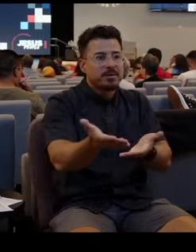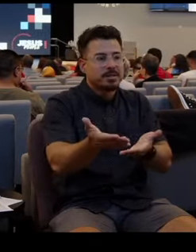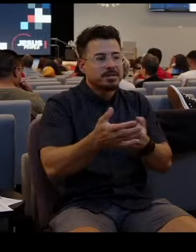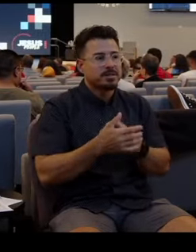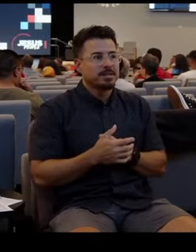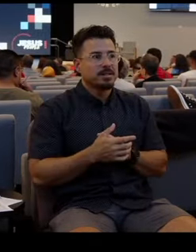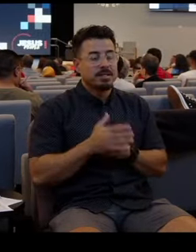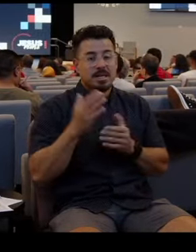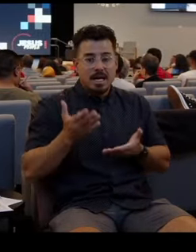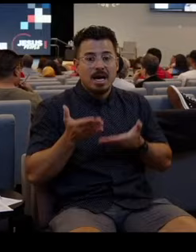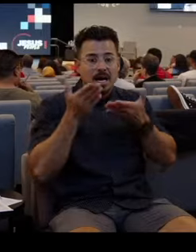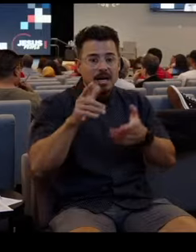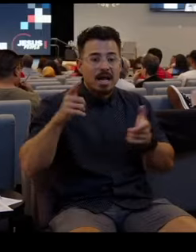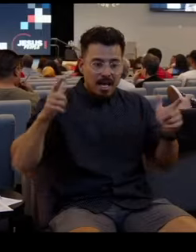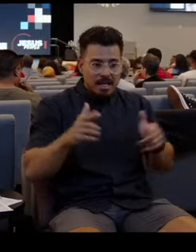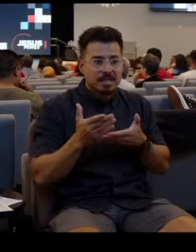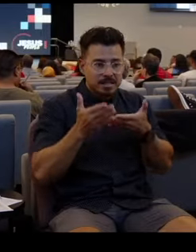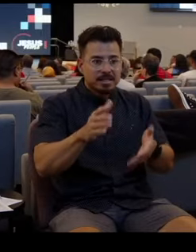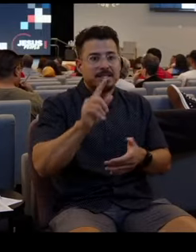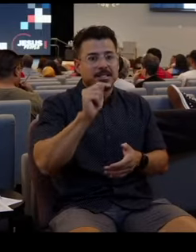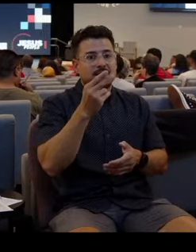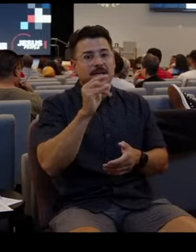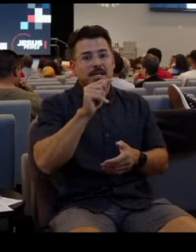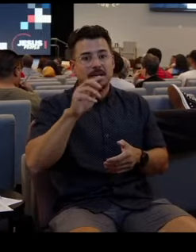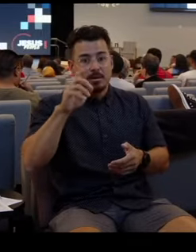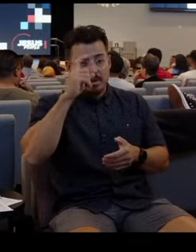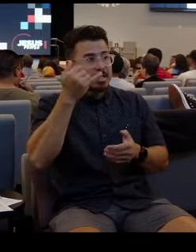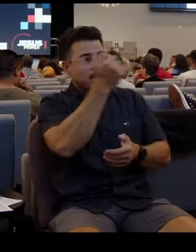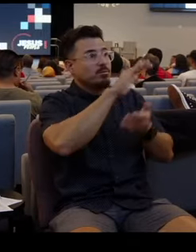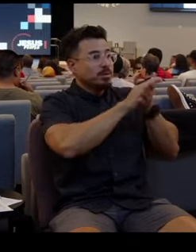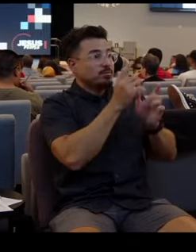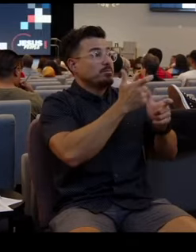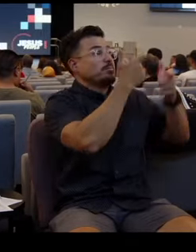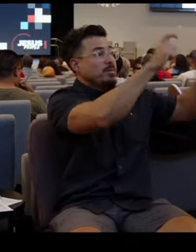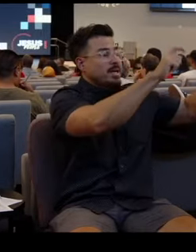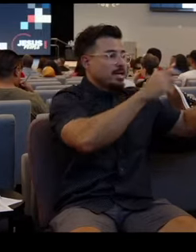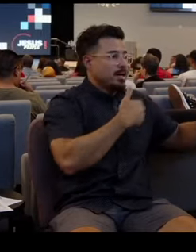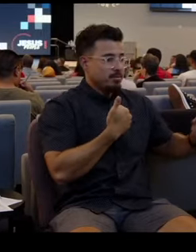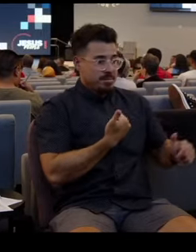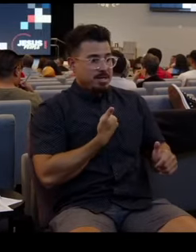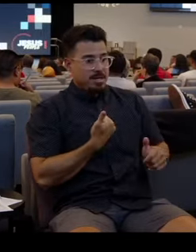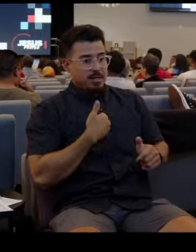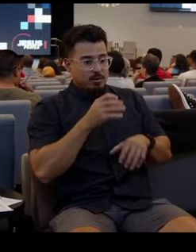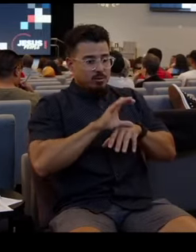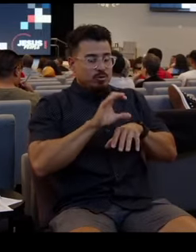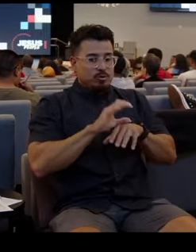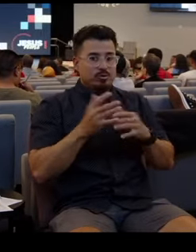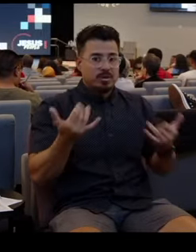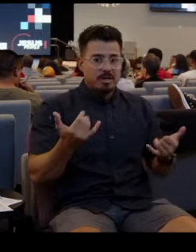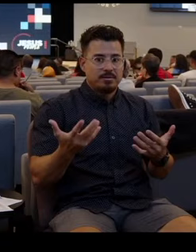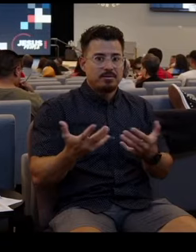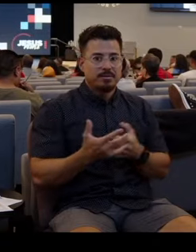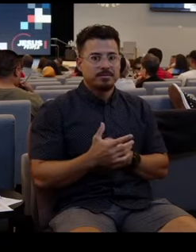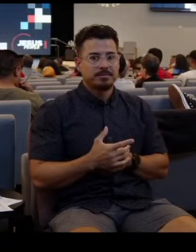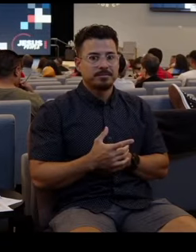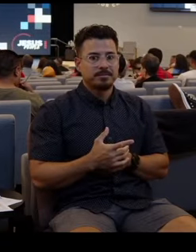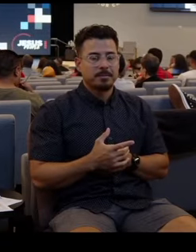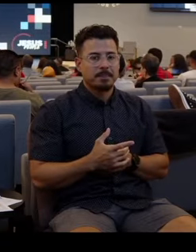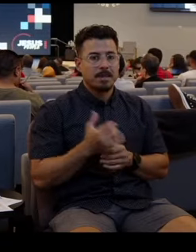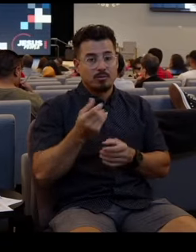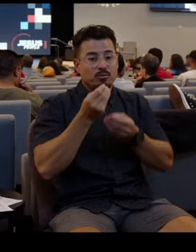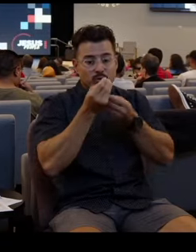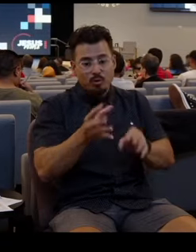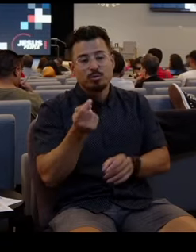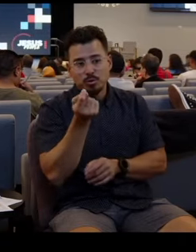And less tithes because those churches have become conference churches. So this idea that, you know, you'll never lose. Let me